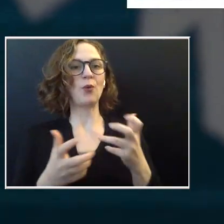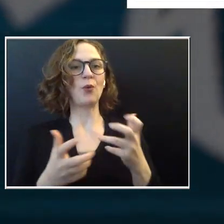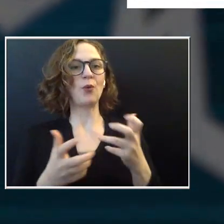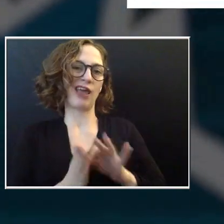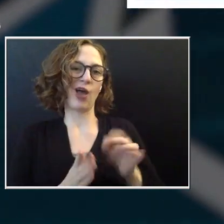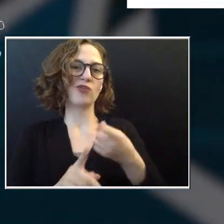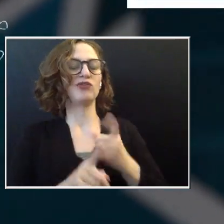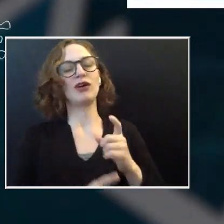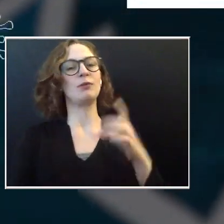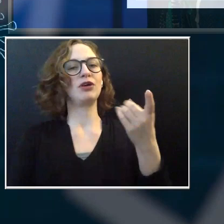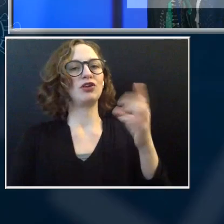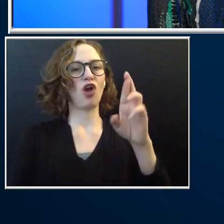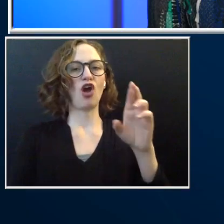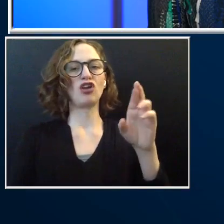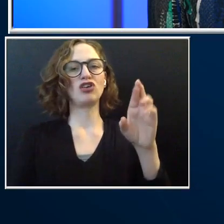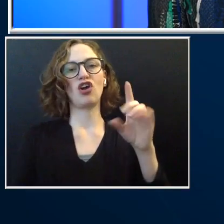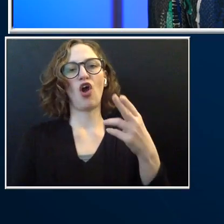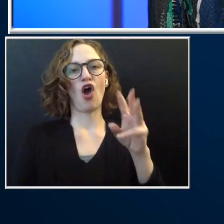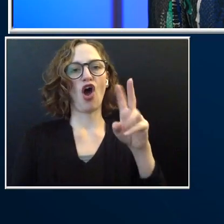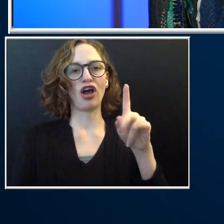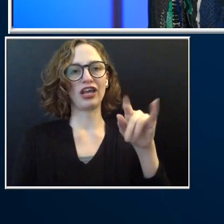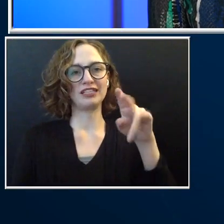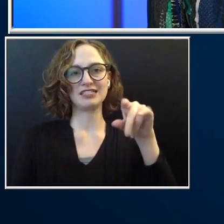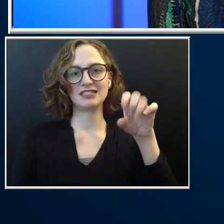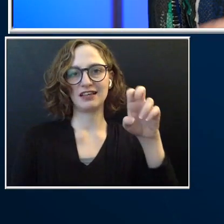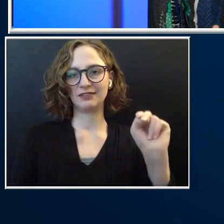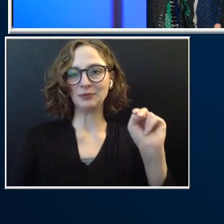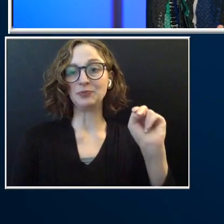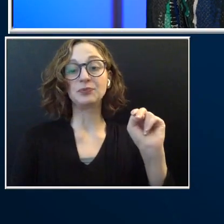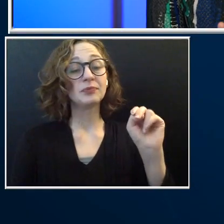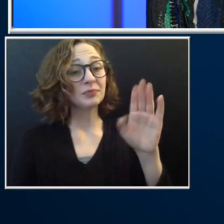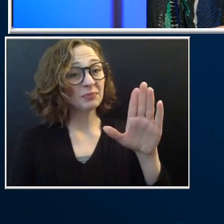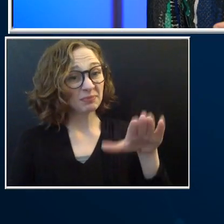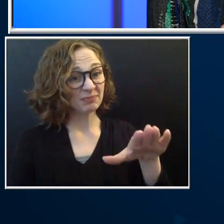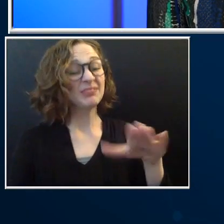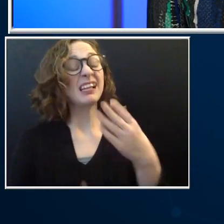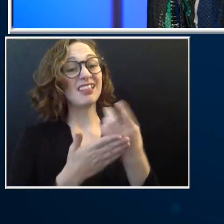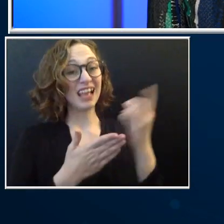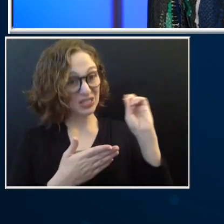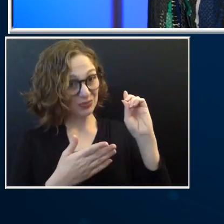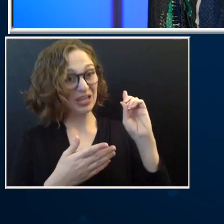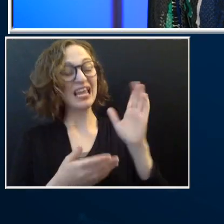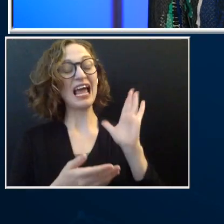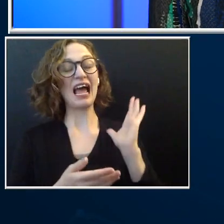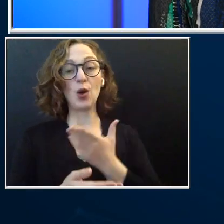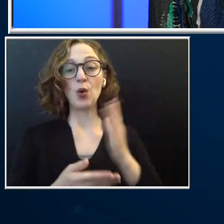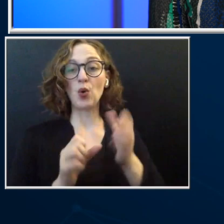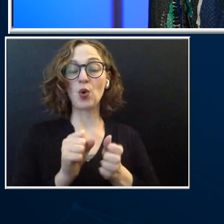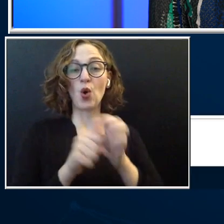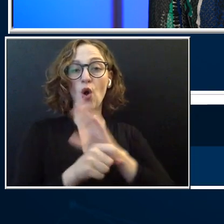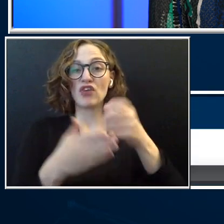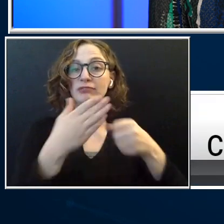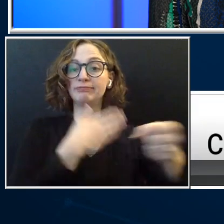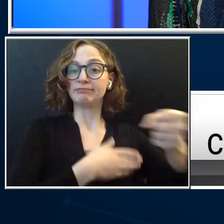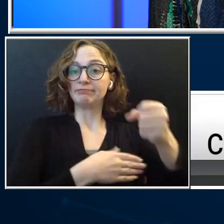Control. Doc Hawk, the inpatient numbers jumped to 33 last week. How are we looking this week?